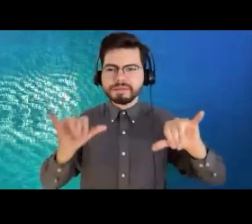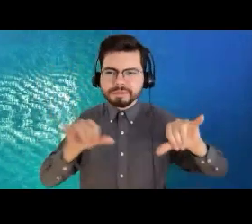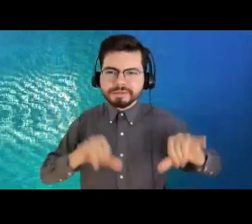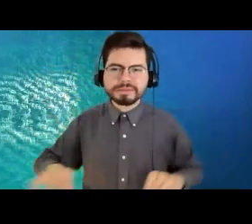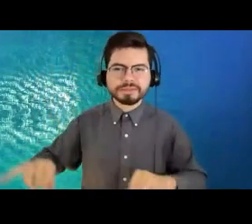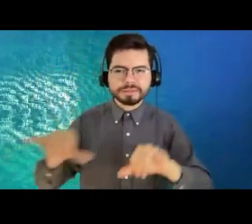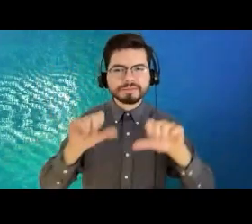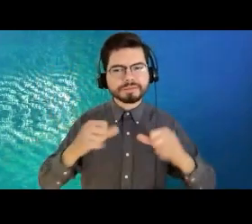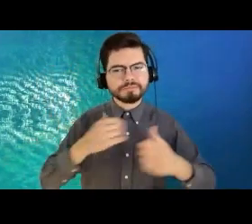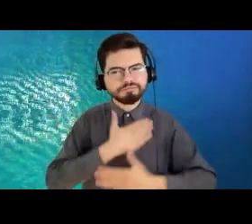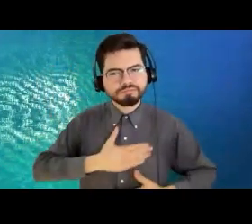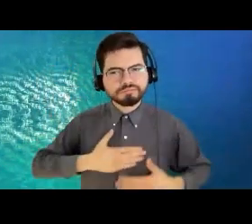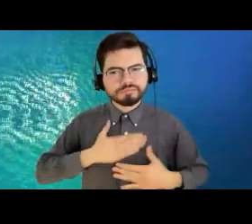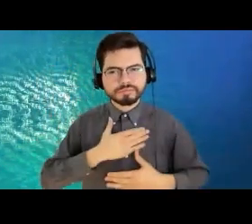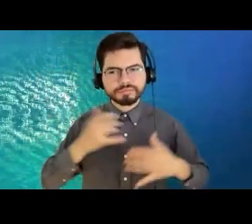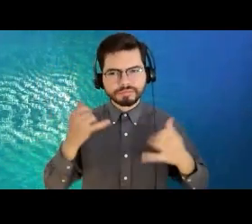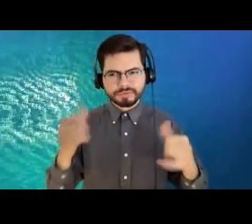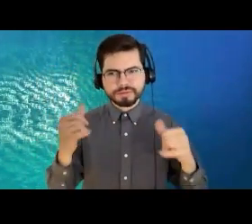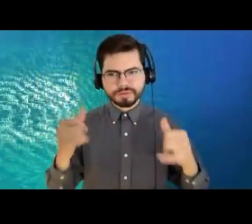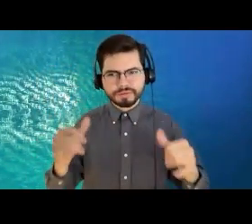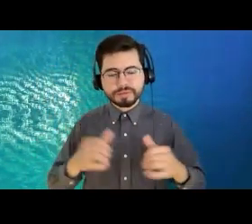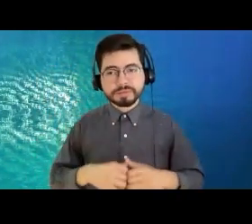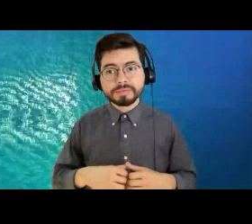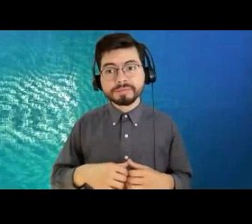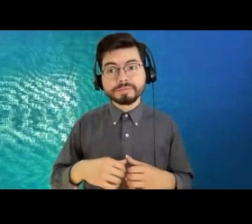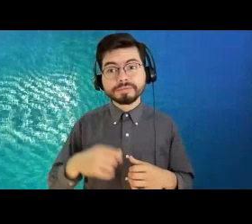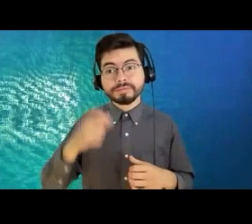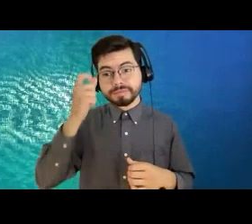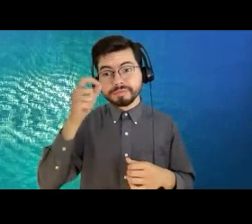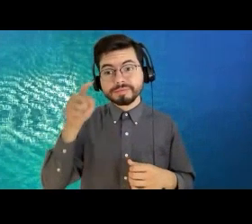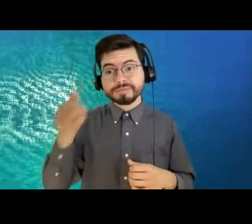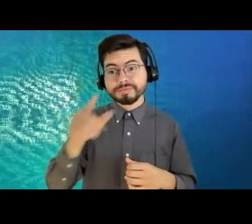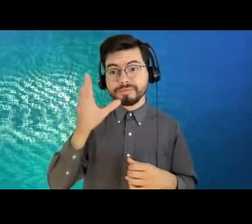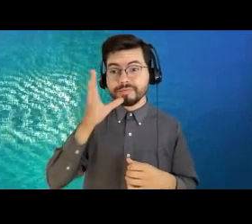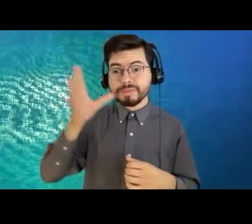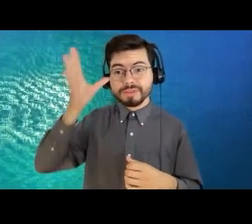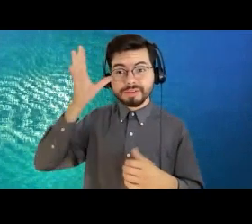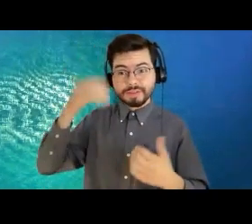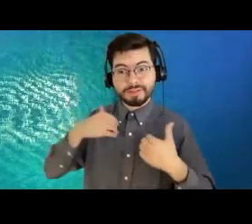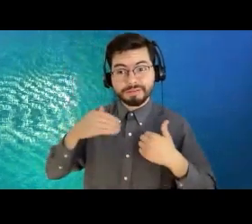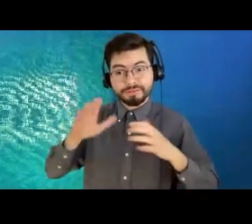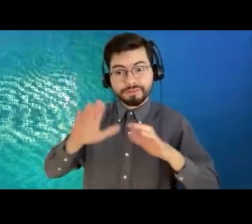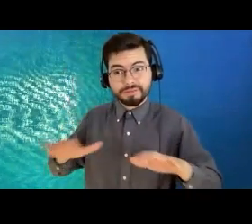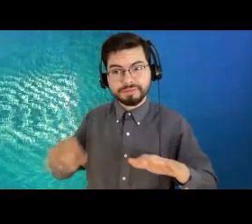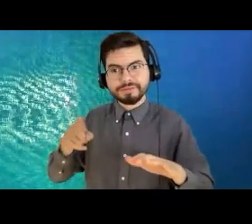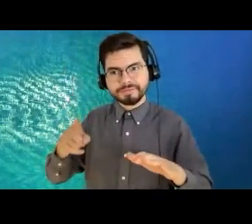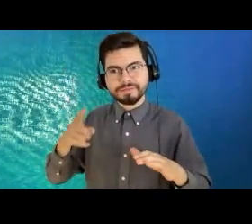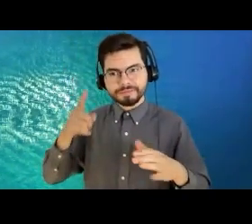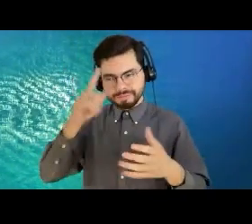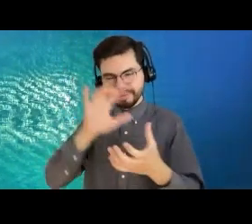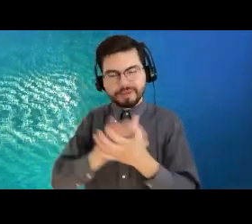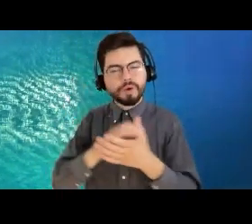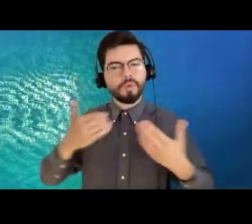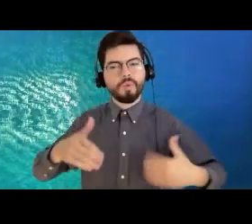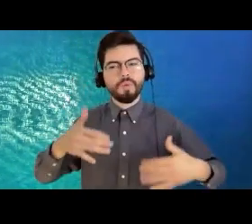some, would heartily agree that that's a good thing to do. My only precaution is that when